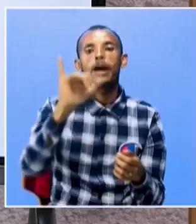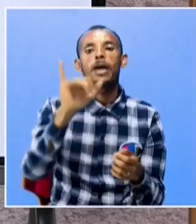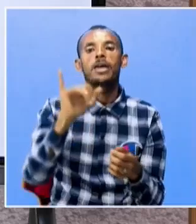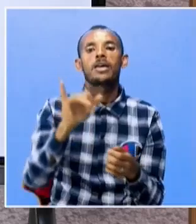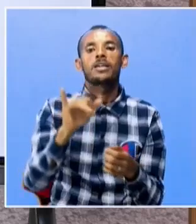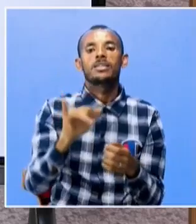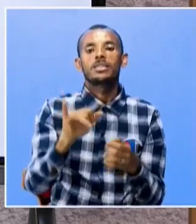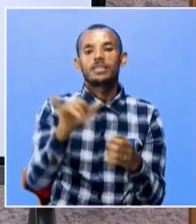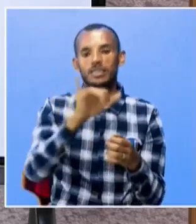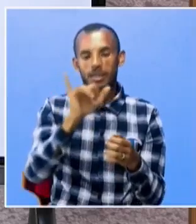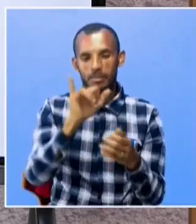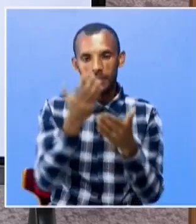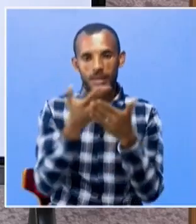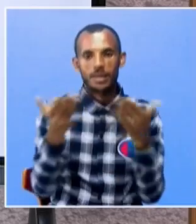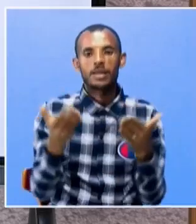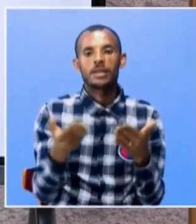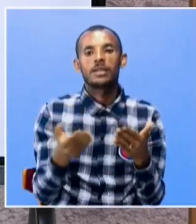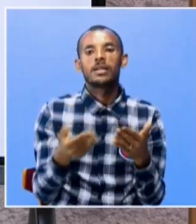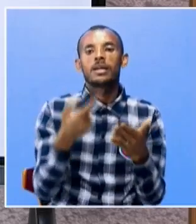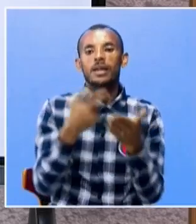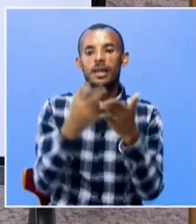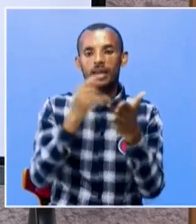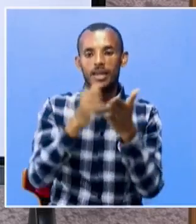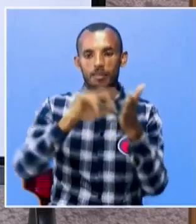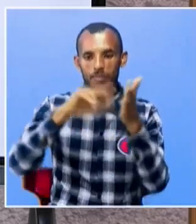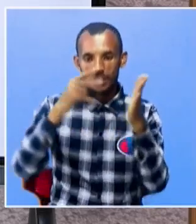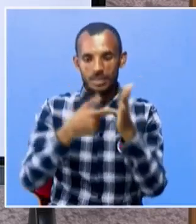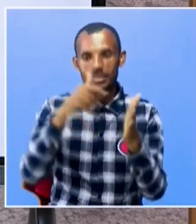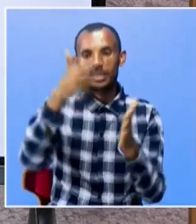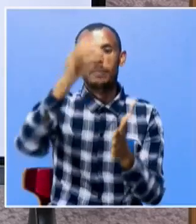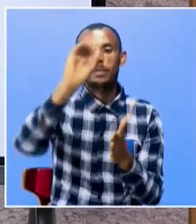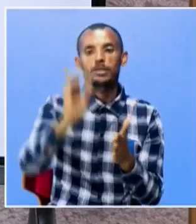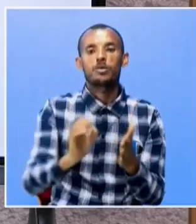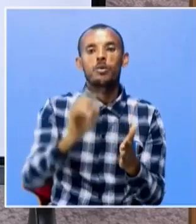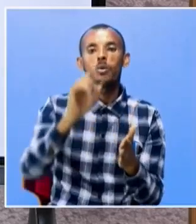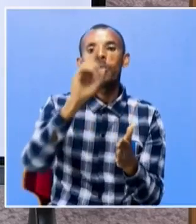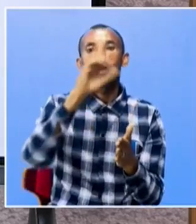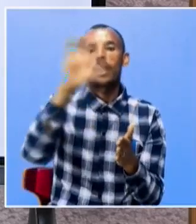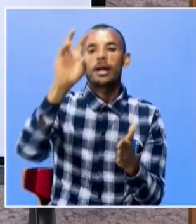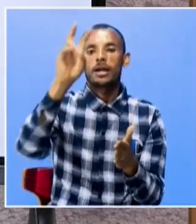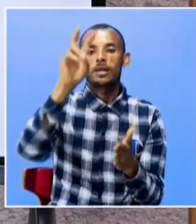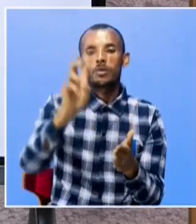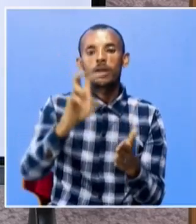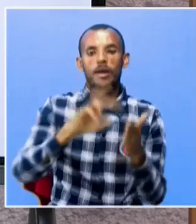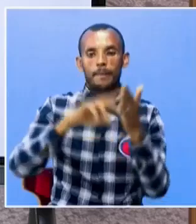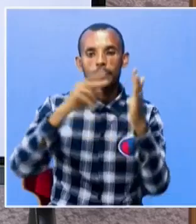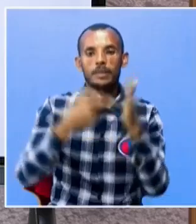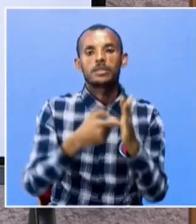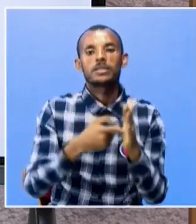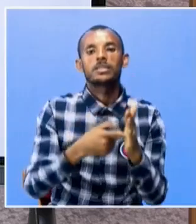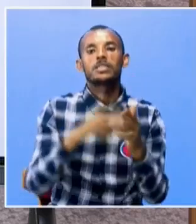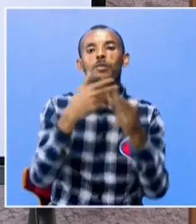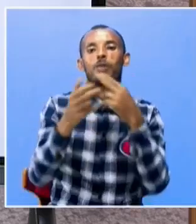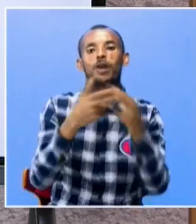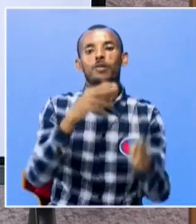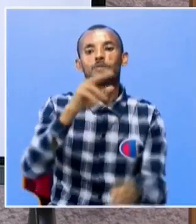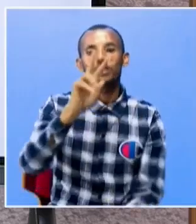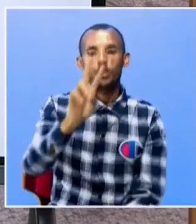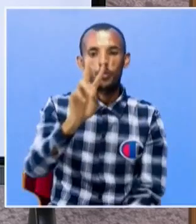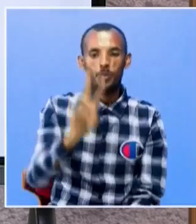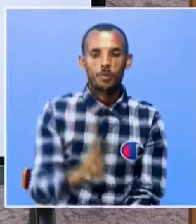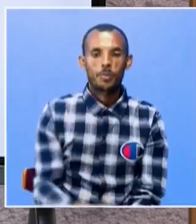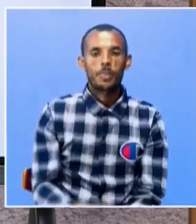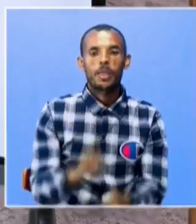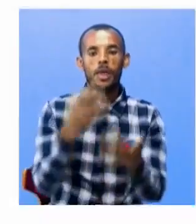from the sentence. Simply, here it says 10% of 120 means it's simply the product of the two. Therefore,